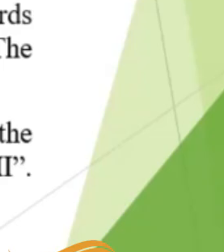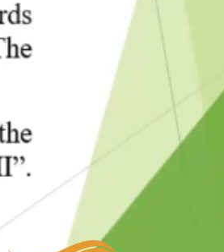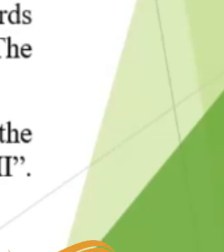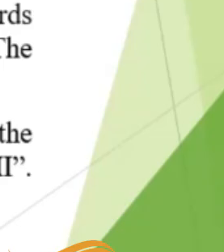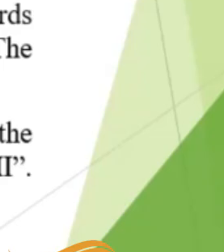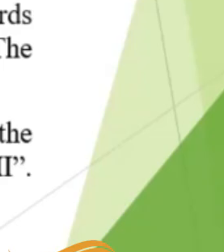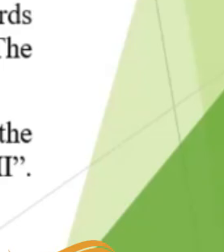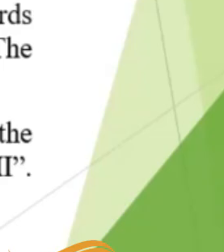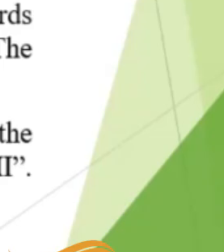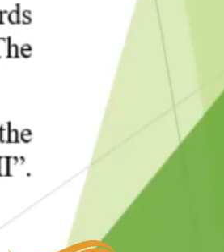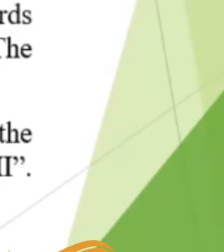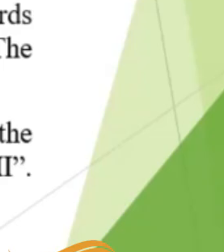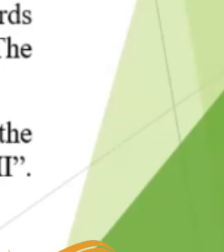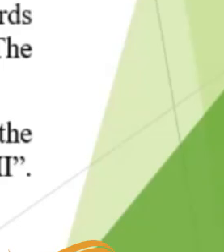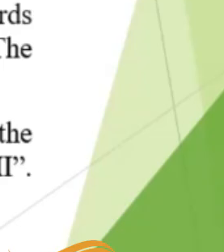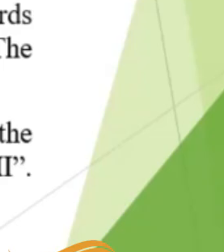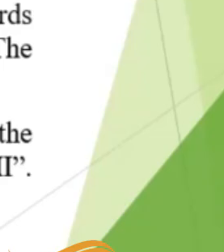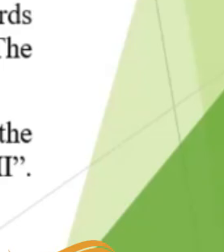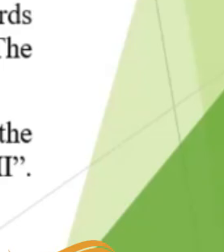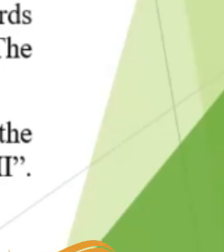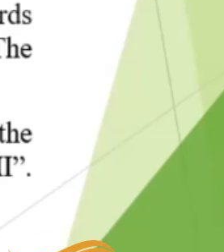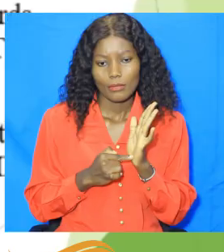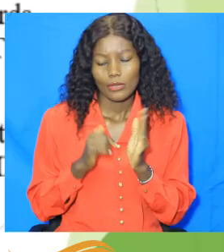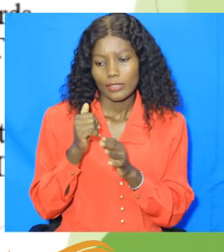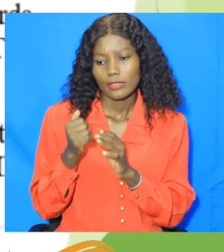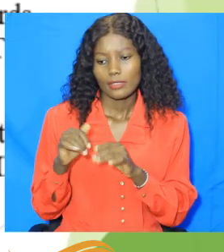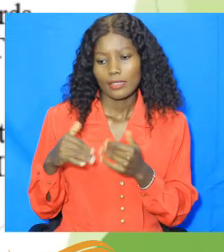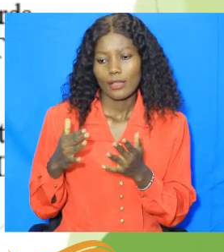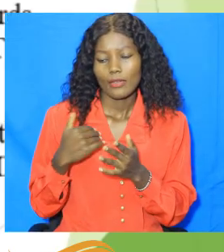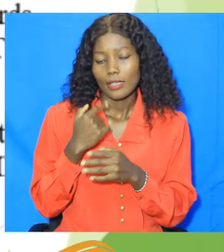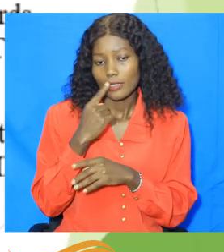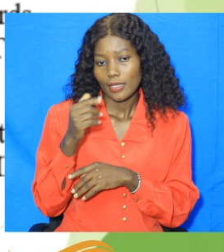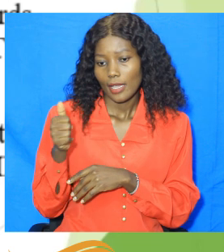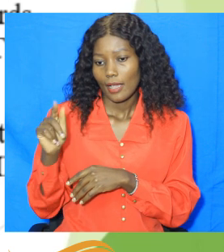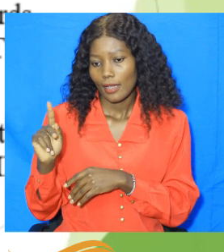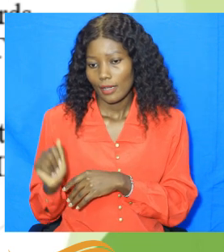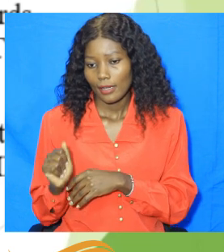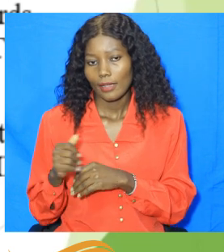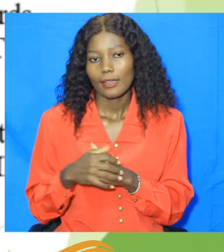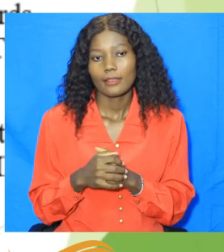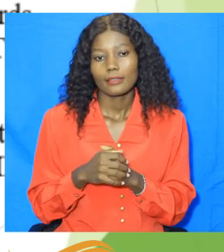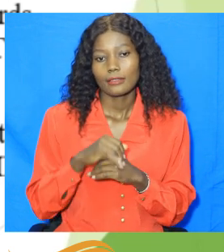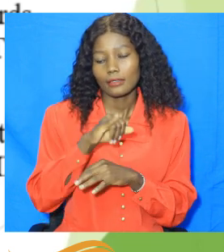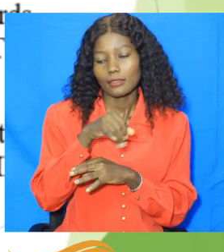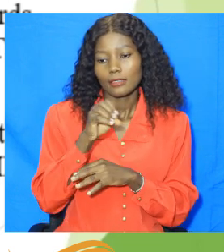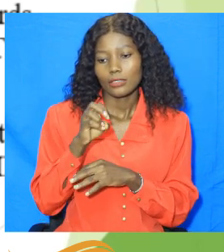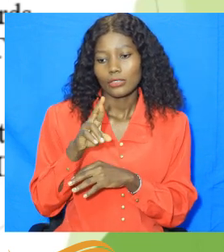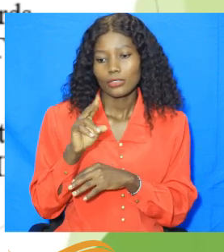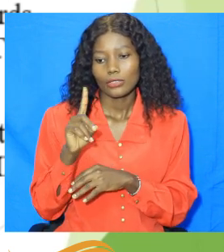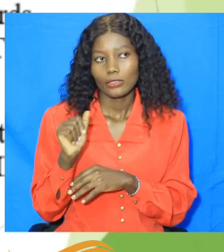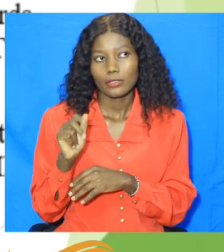to give the points, like I said, Aka, Jordan Gary, Ipon.